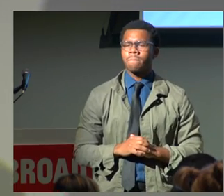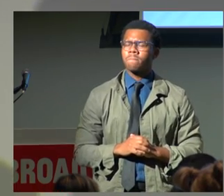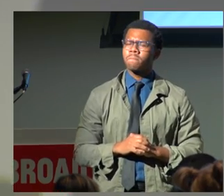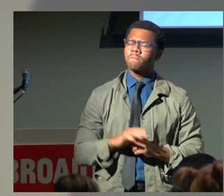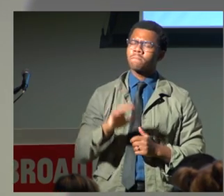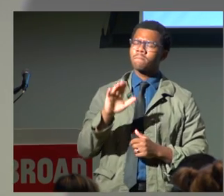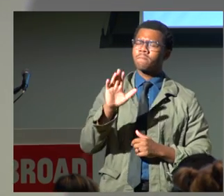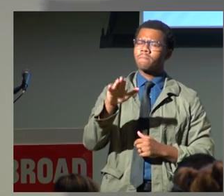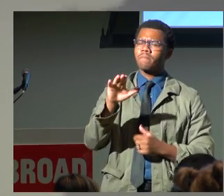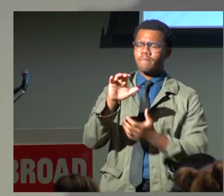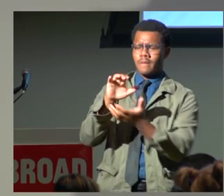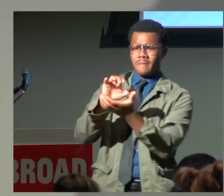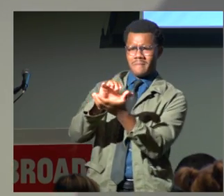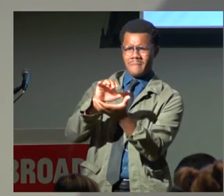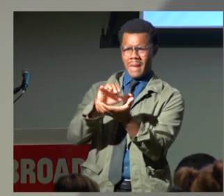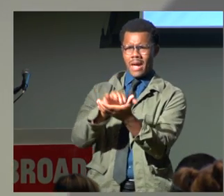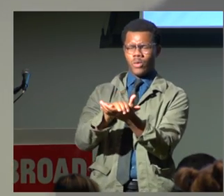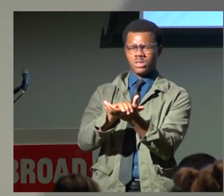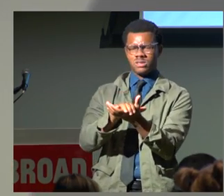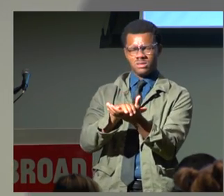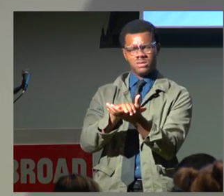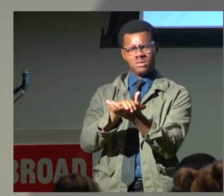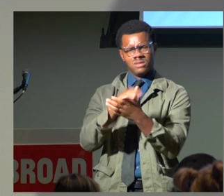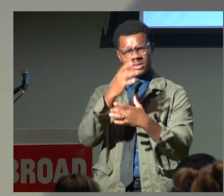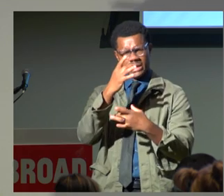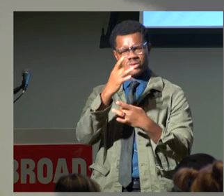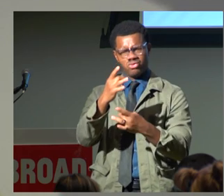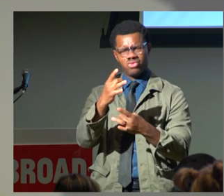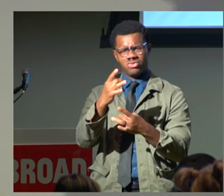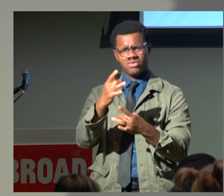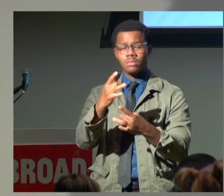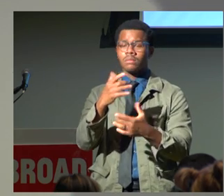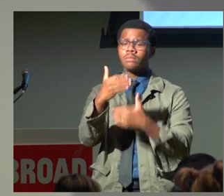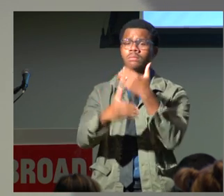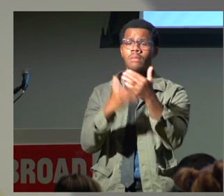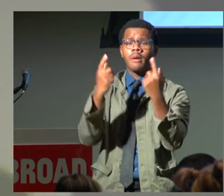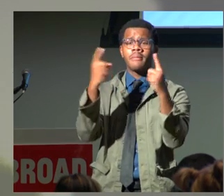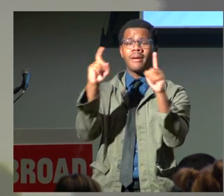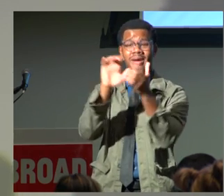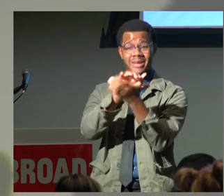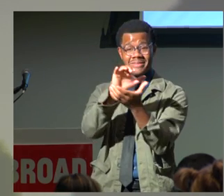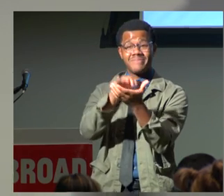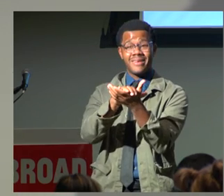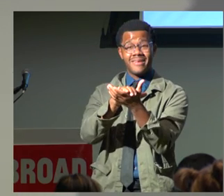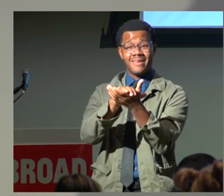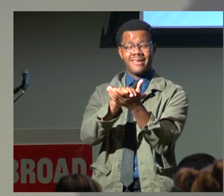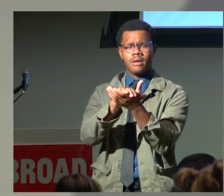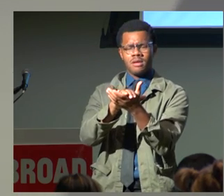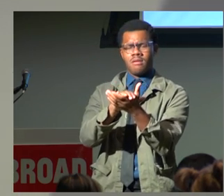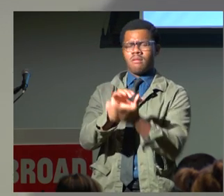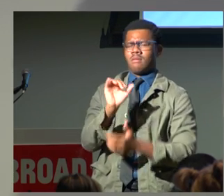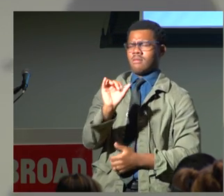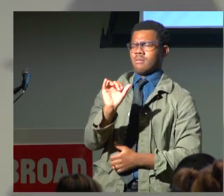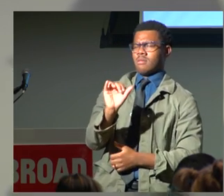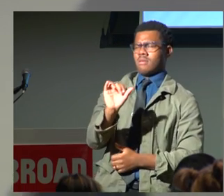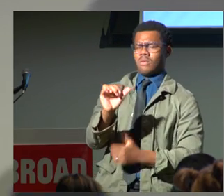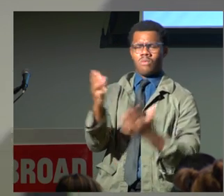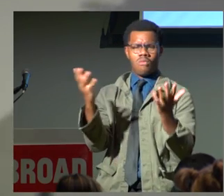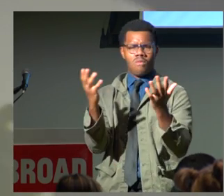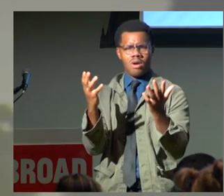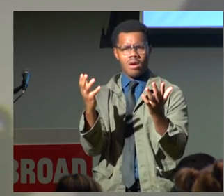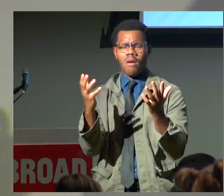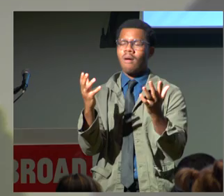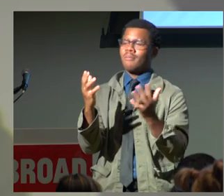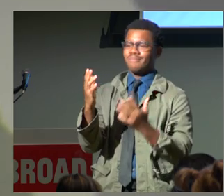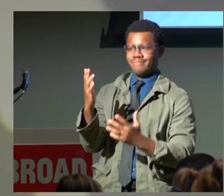marriage is very interesting because I think when you get married, one thing you learn is you learn to see yourself, and